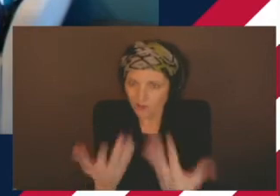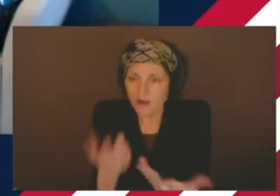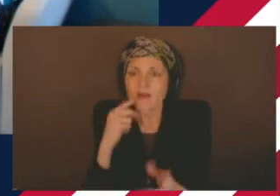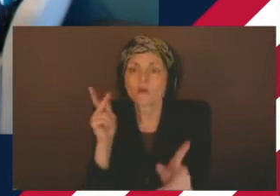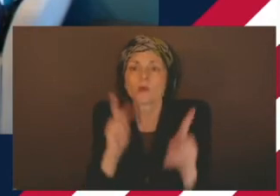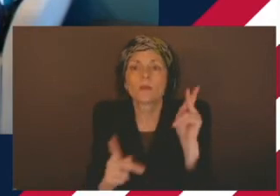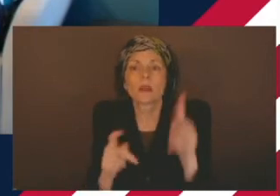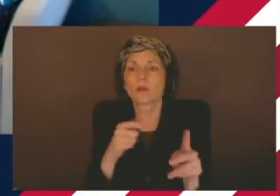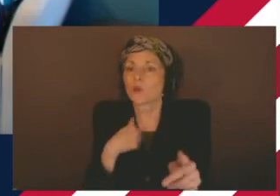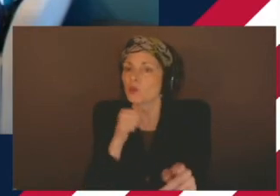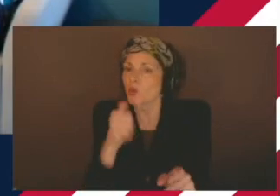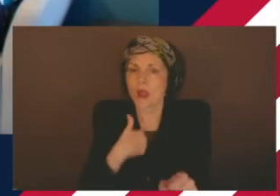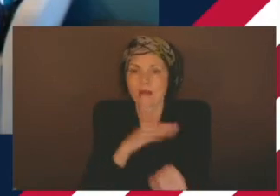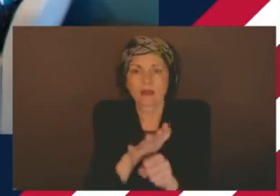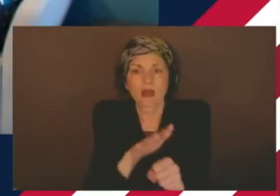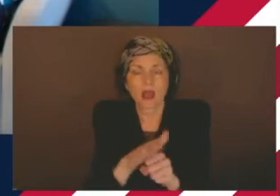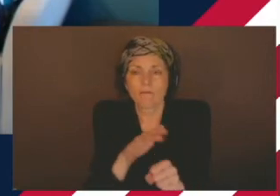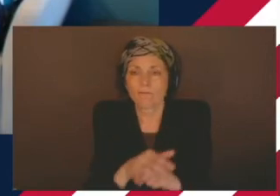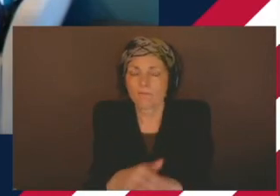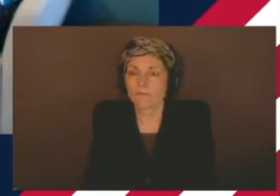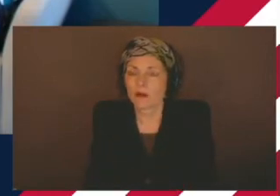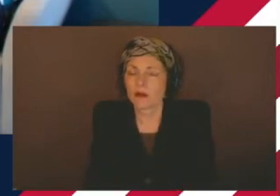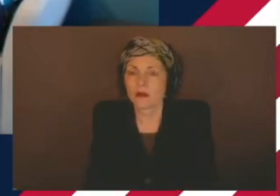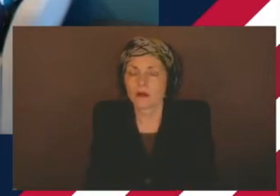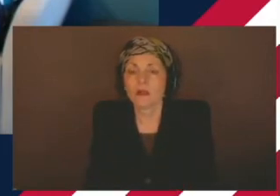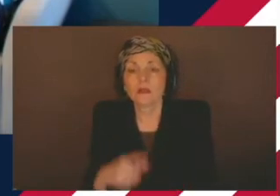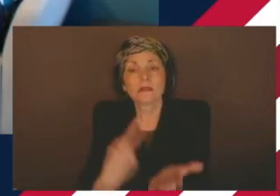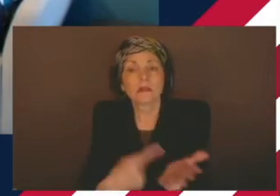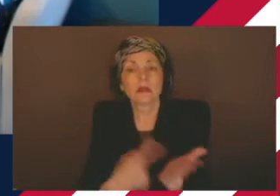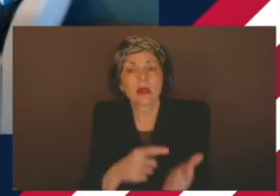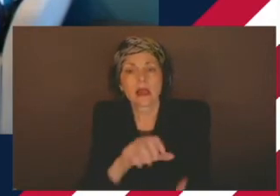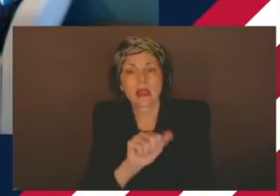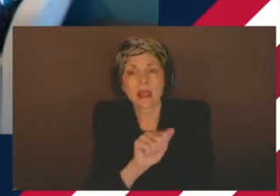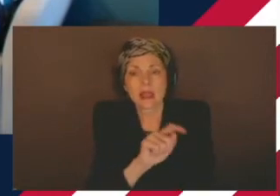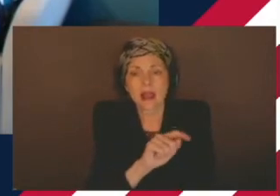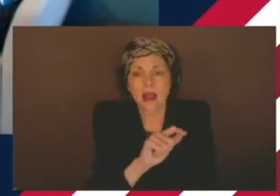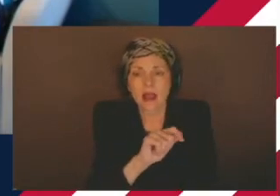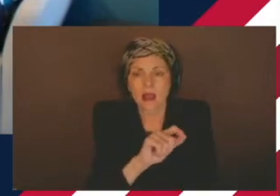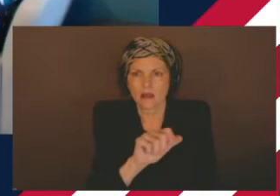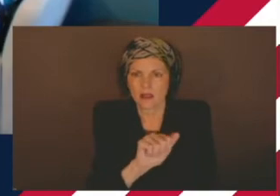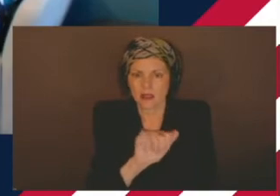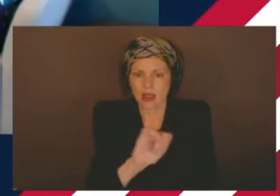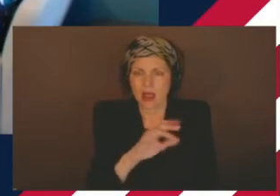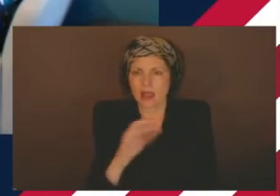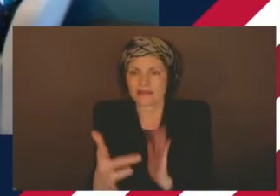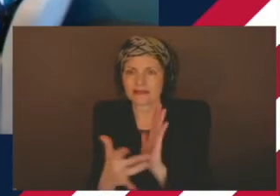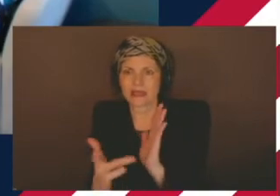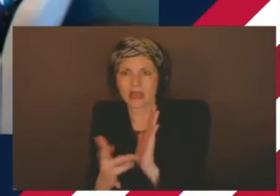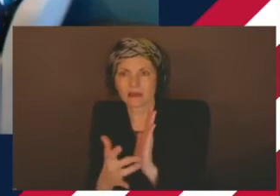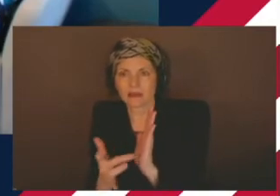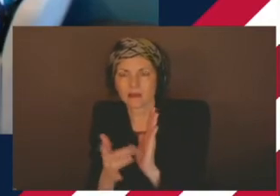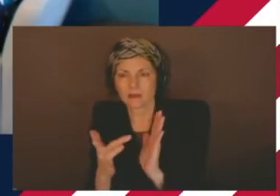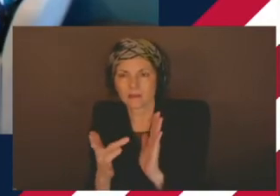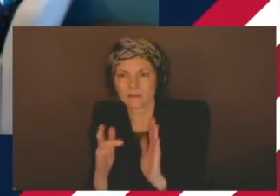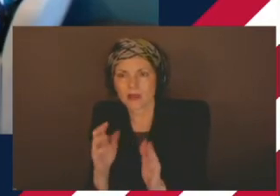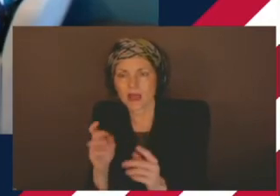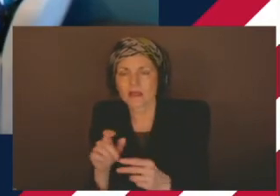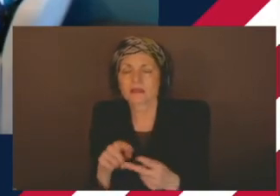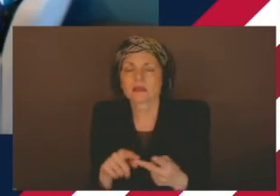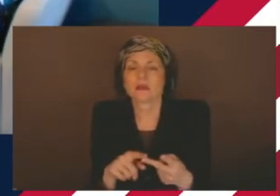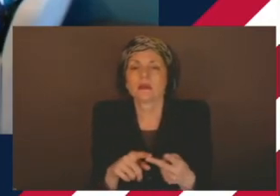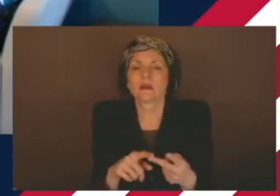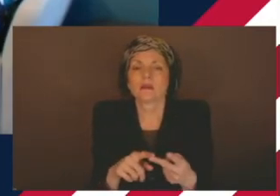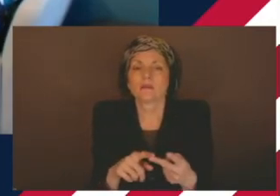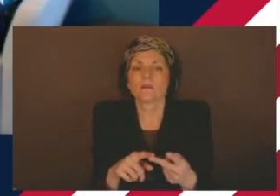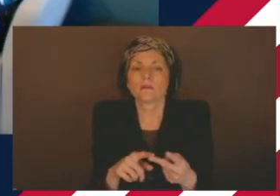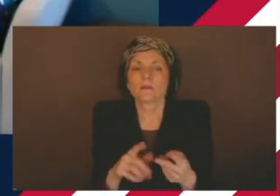address AI and tech bias that drive discrimination in hidden ways, implement comprehensive protections for renters